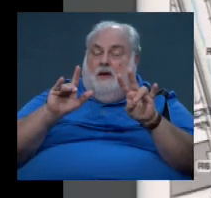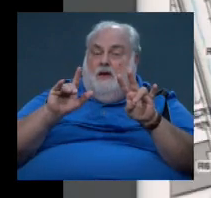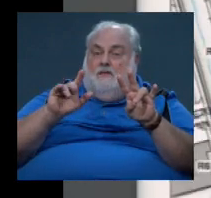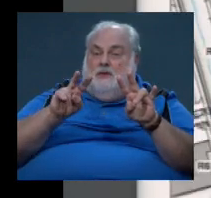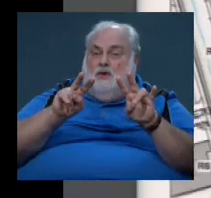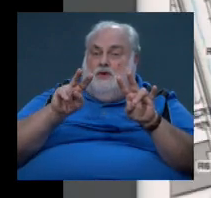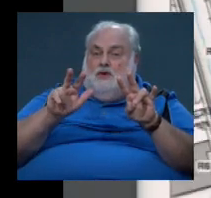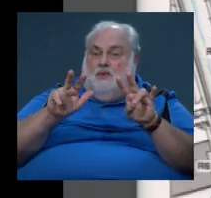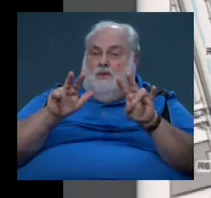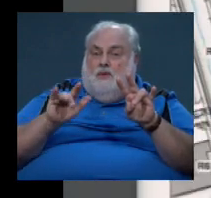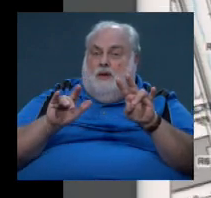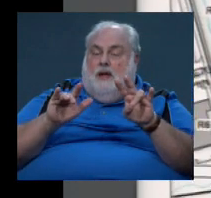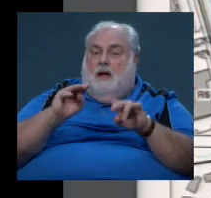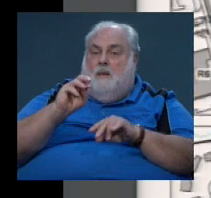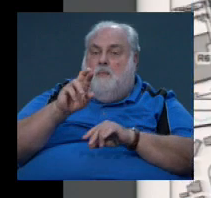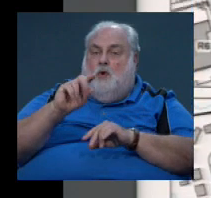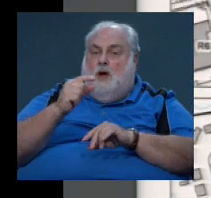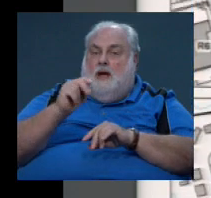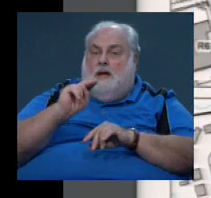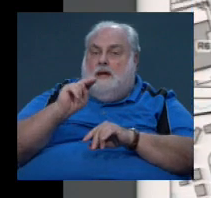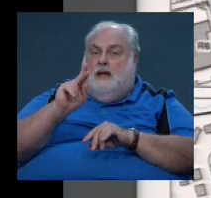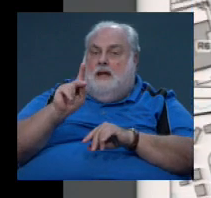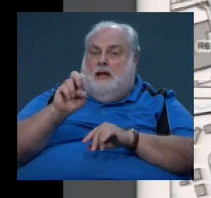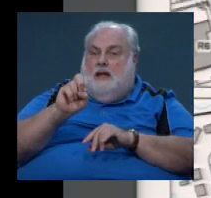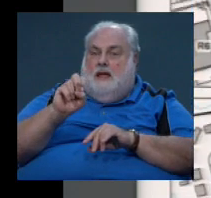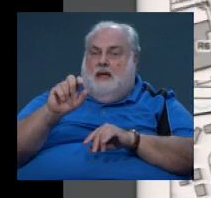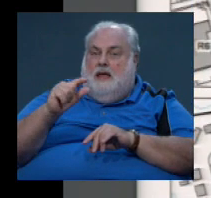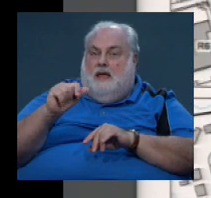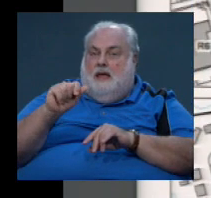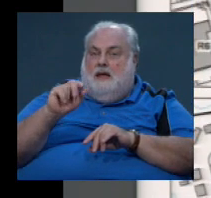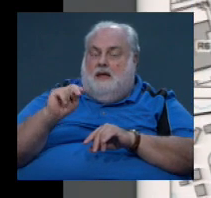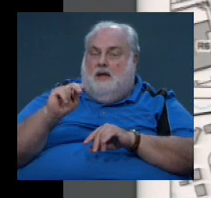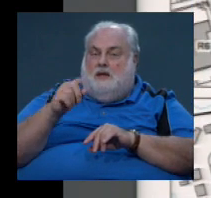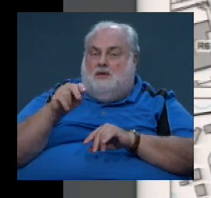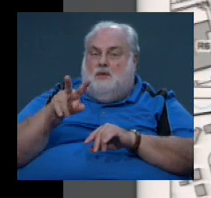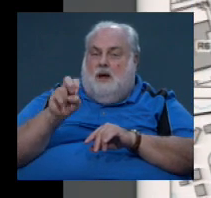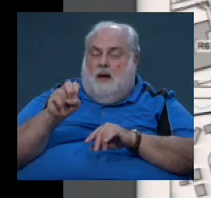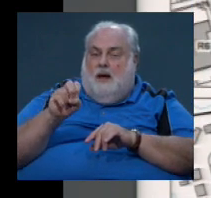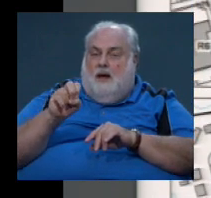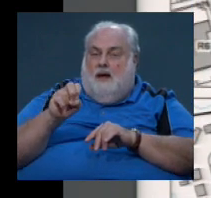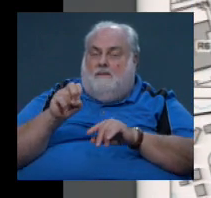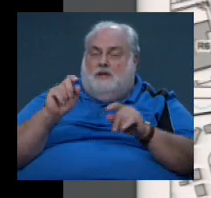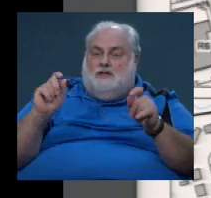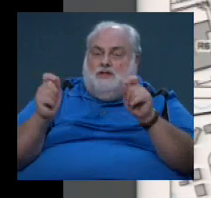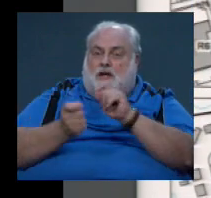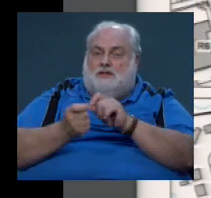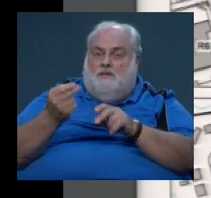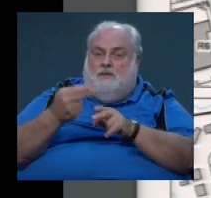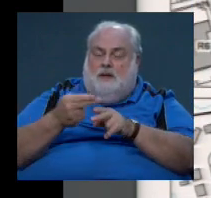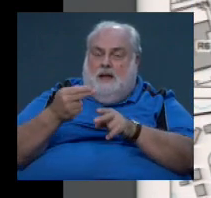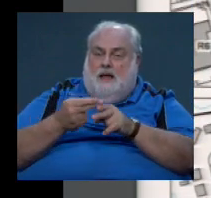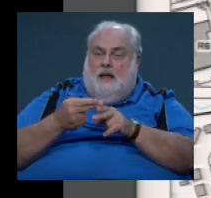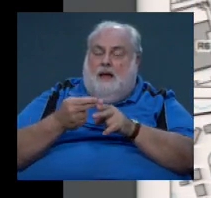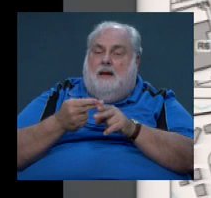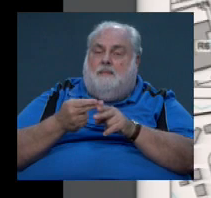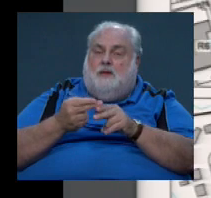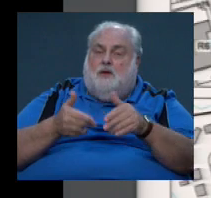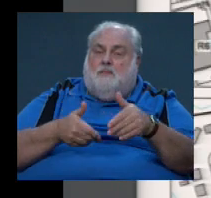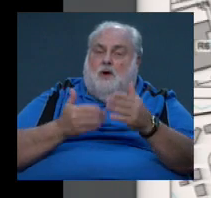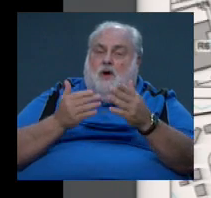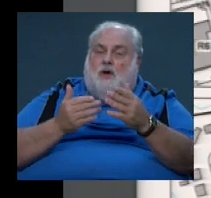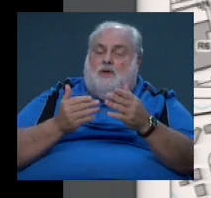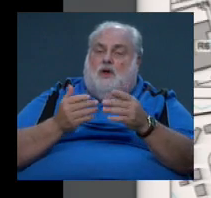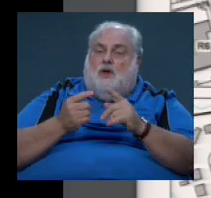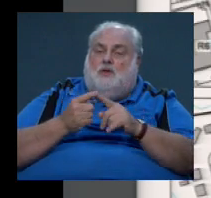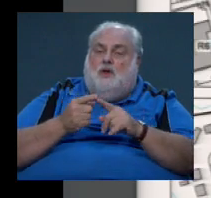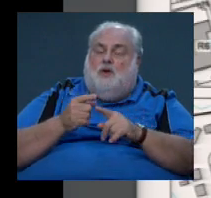G25223, Morgan Keegan Drive Street name change, east of Riverfront Drive. Staff recommends approval of the proposal to change